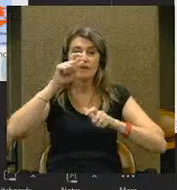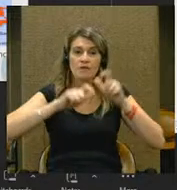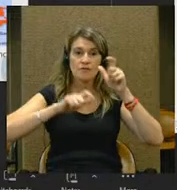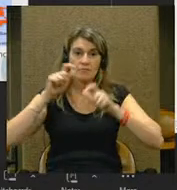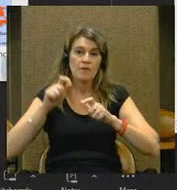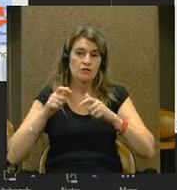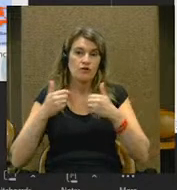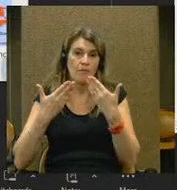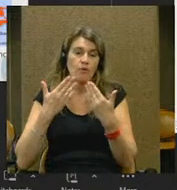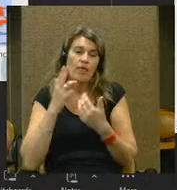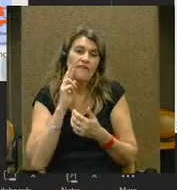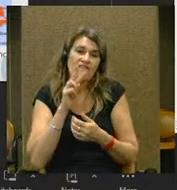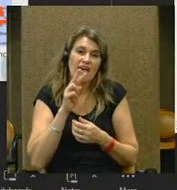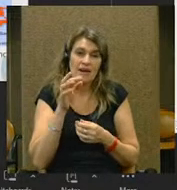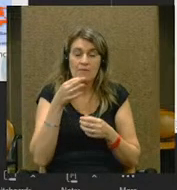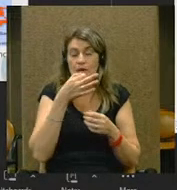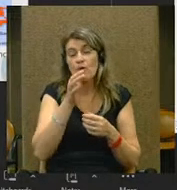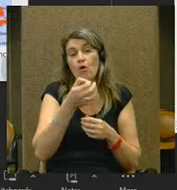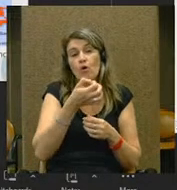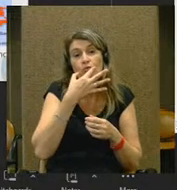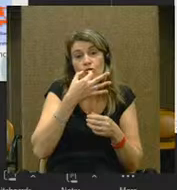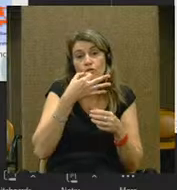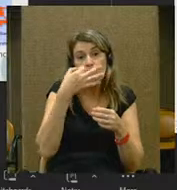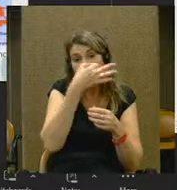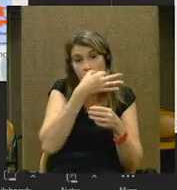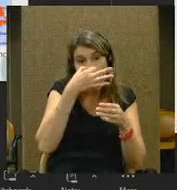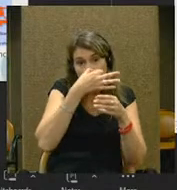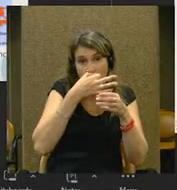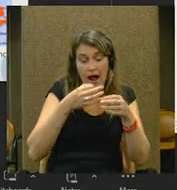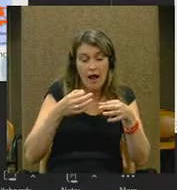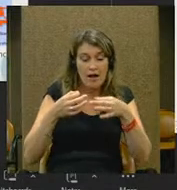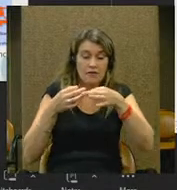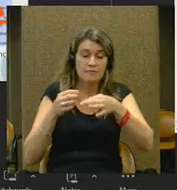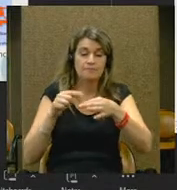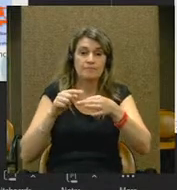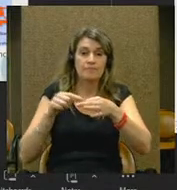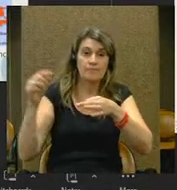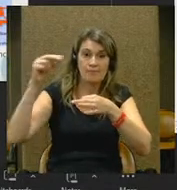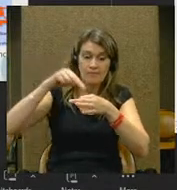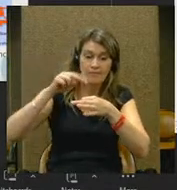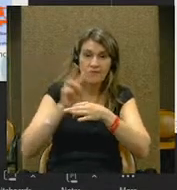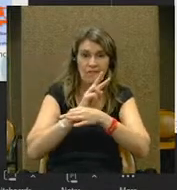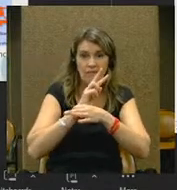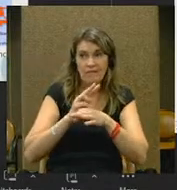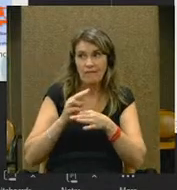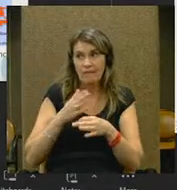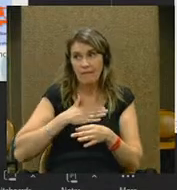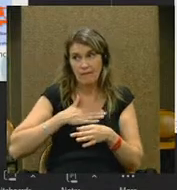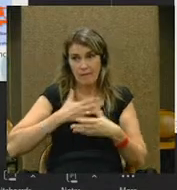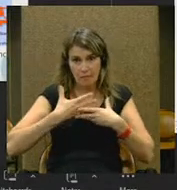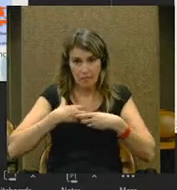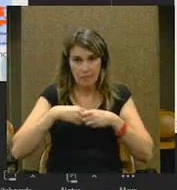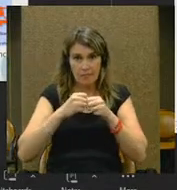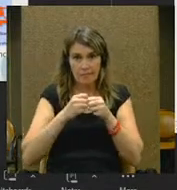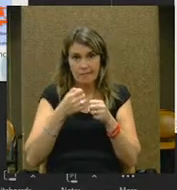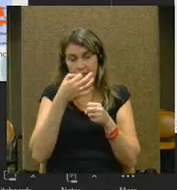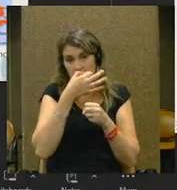by the testing strips or by spectrometers, depending on the site. There